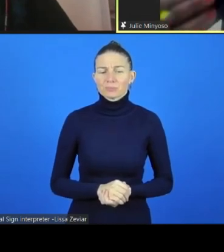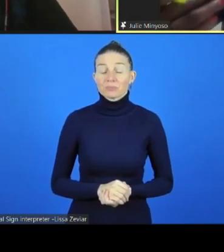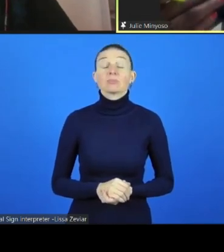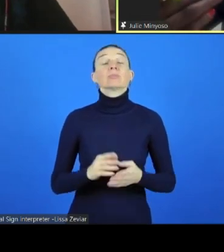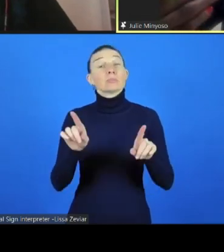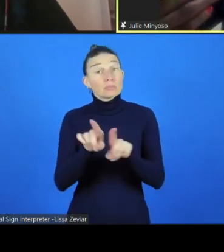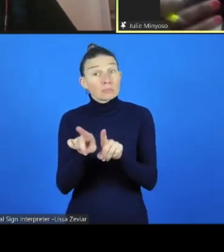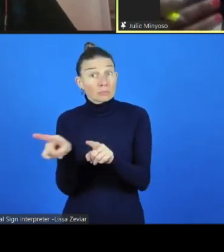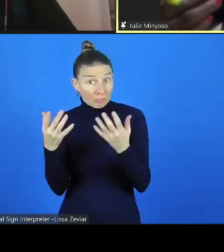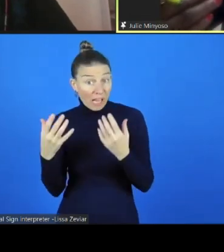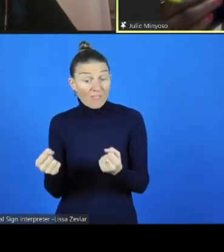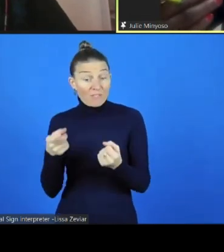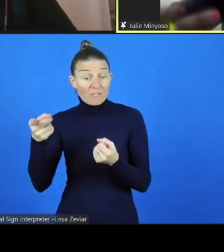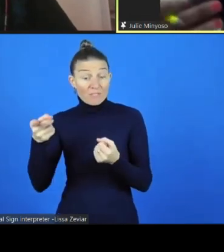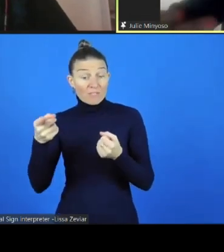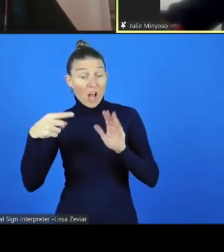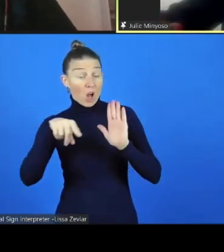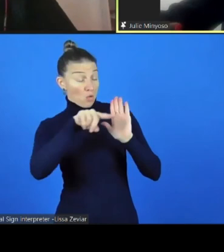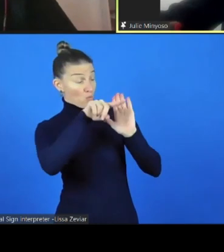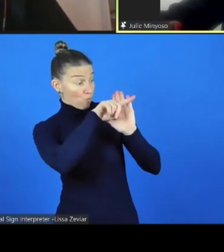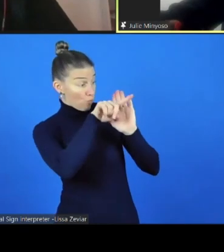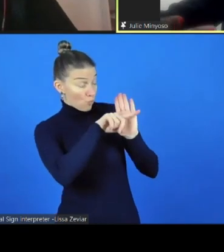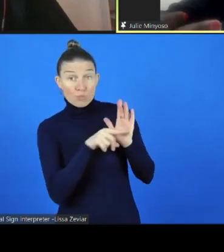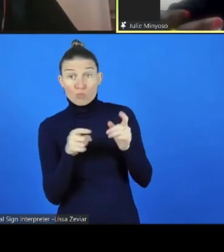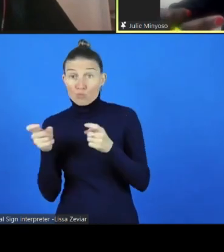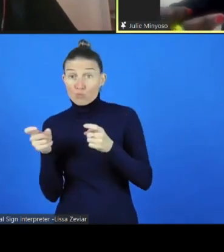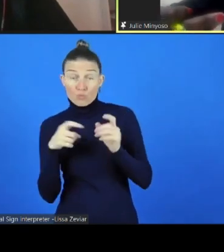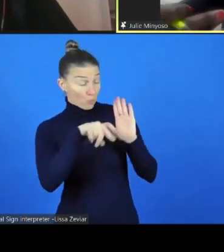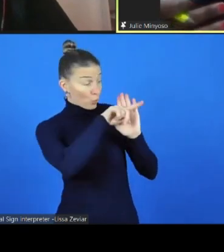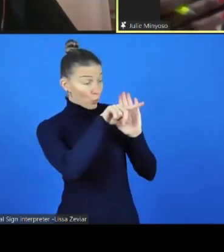regulations to be able to again provide